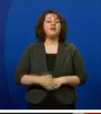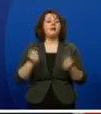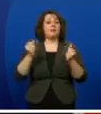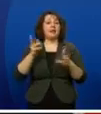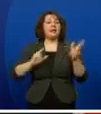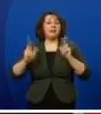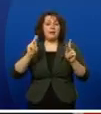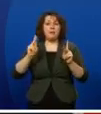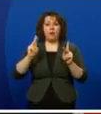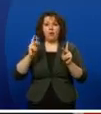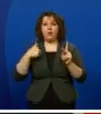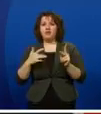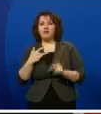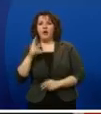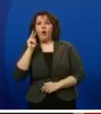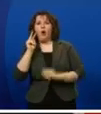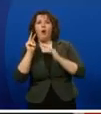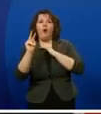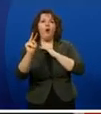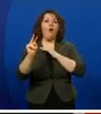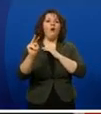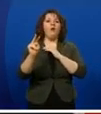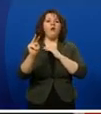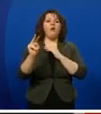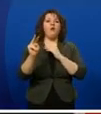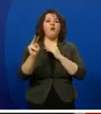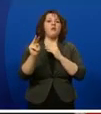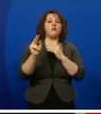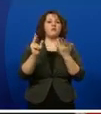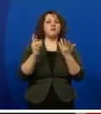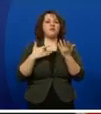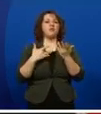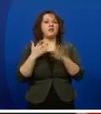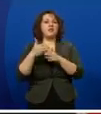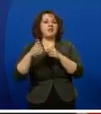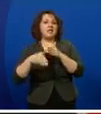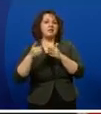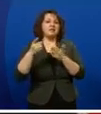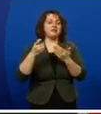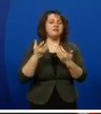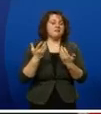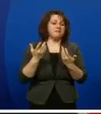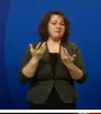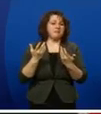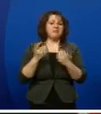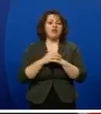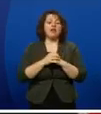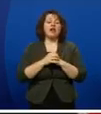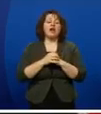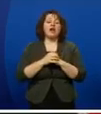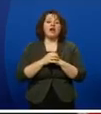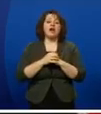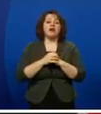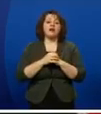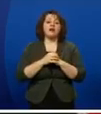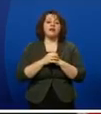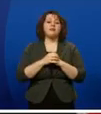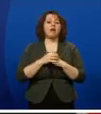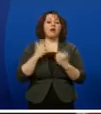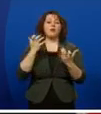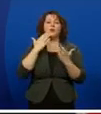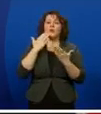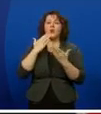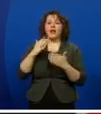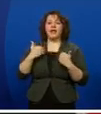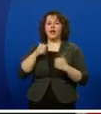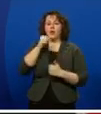see a light at the end of a tunnel at this point in time. I also want to thank young lady